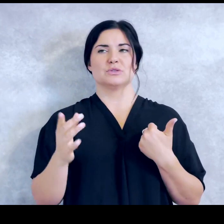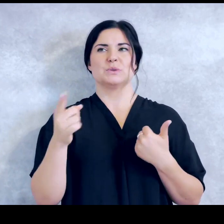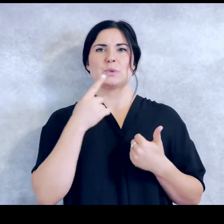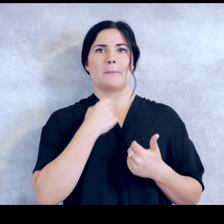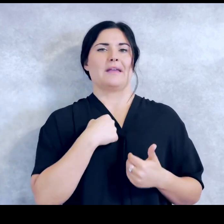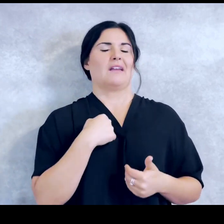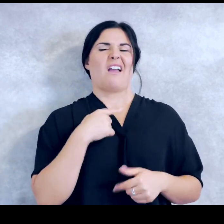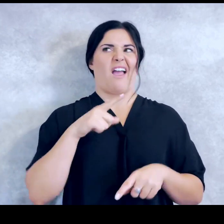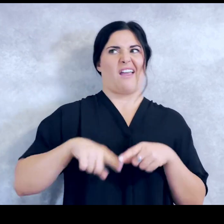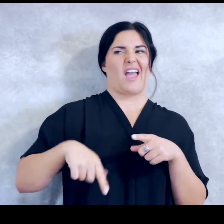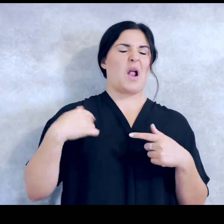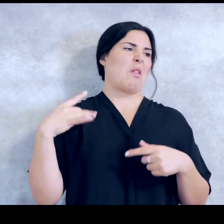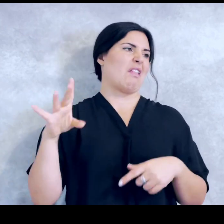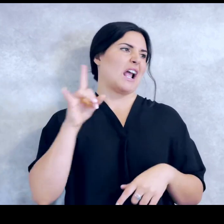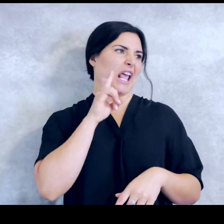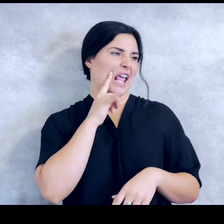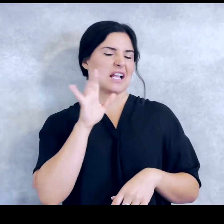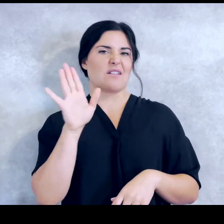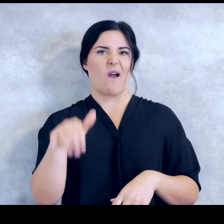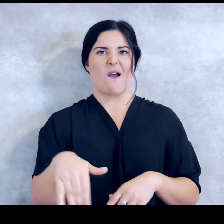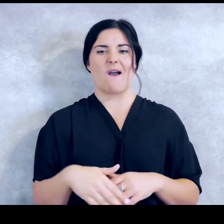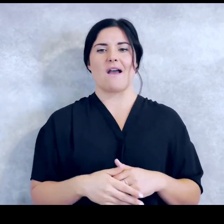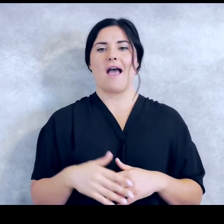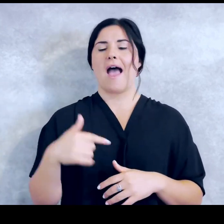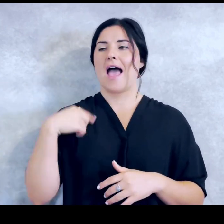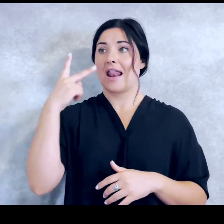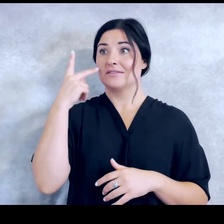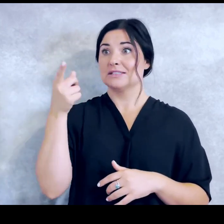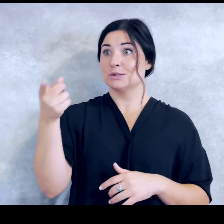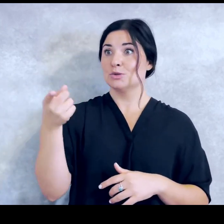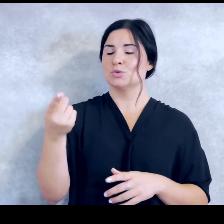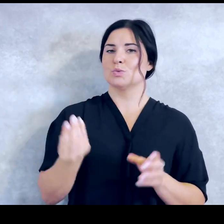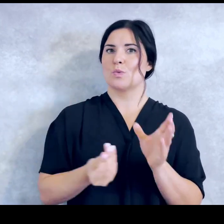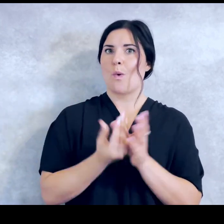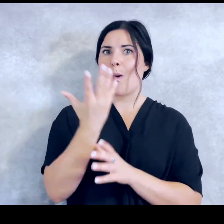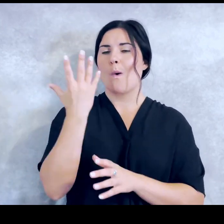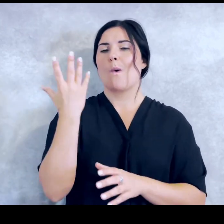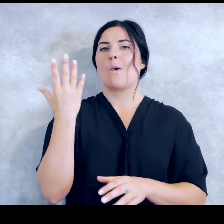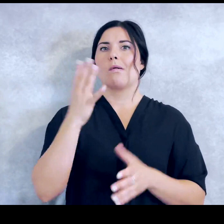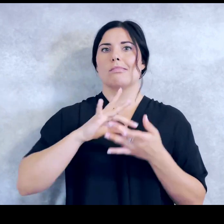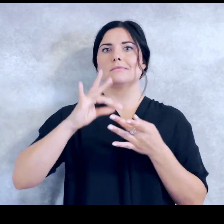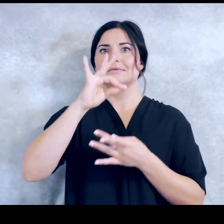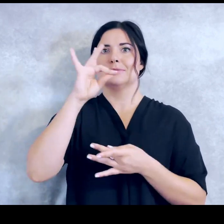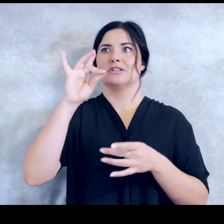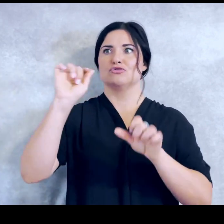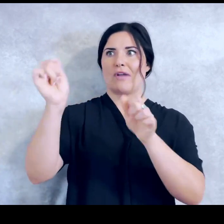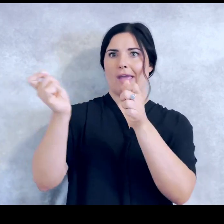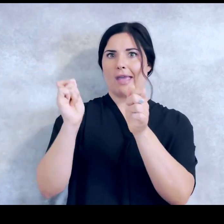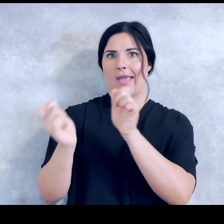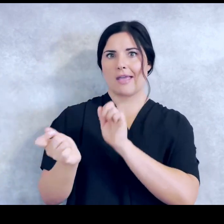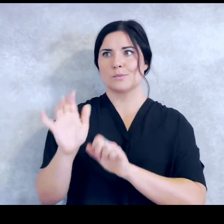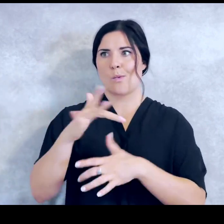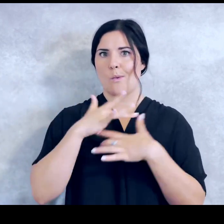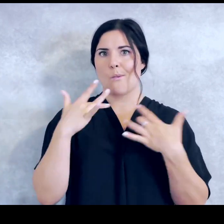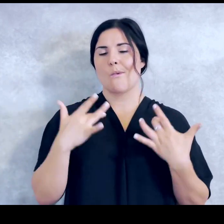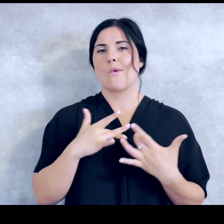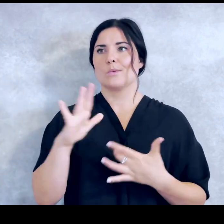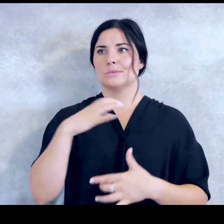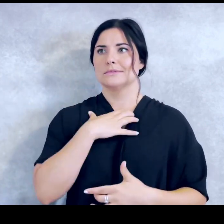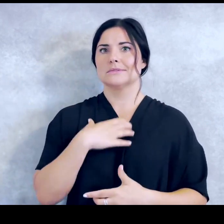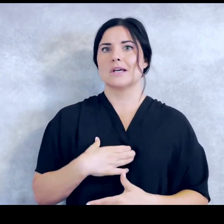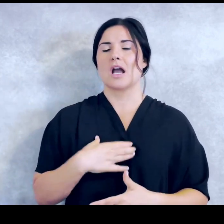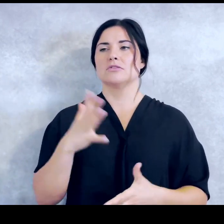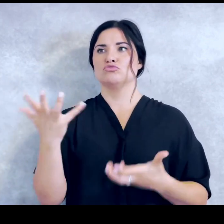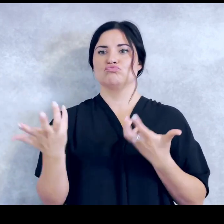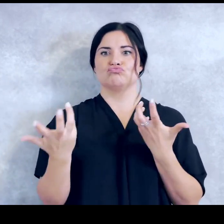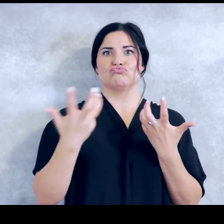there's no way I could do this. Right. I don't even like kids like that. You know, and I've just seen the way that the Spirit has shaped and shifted your heart and your